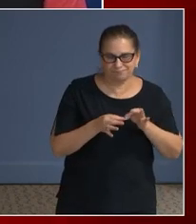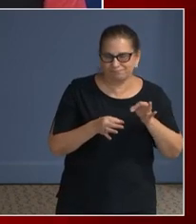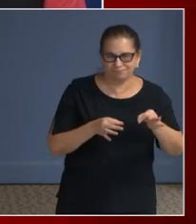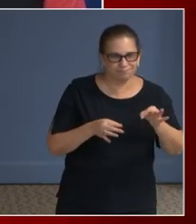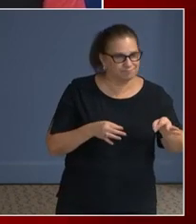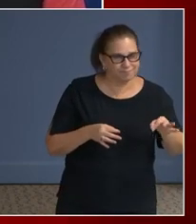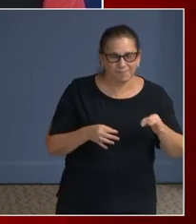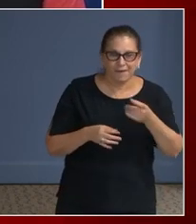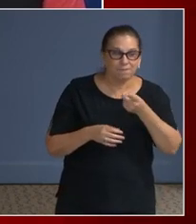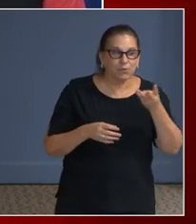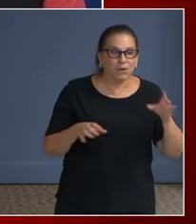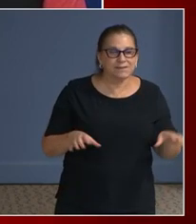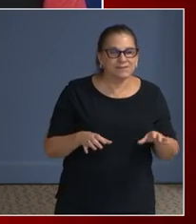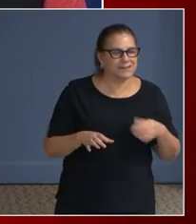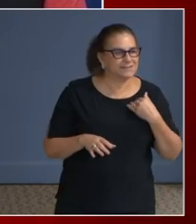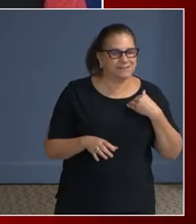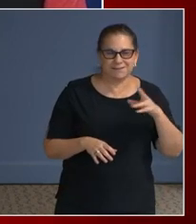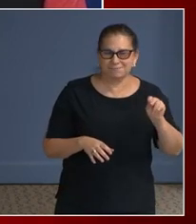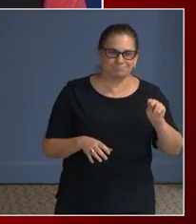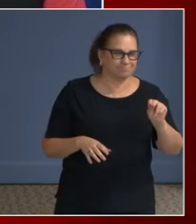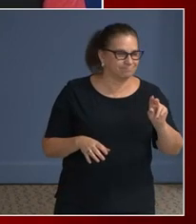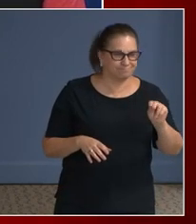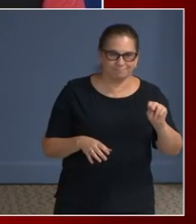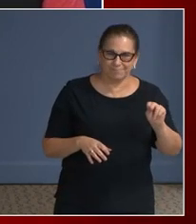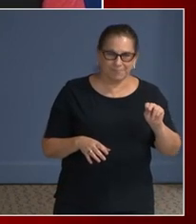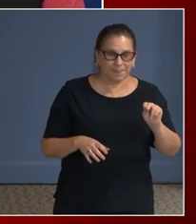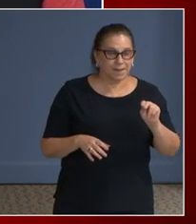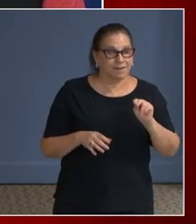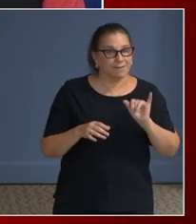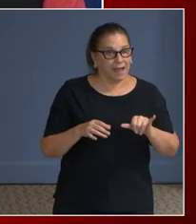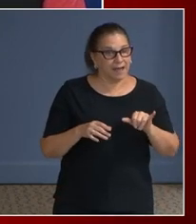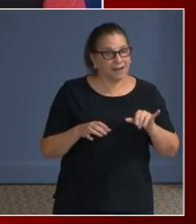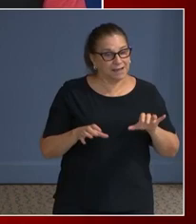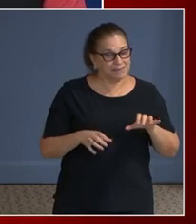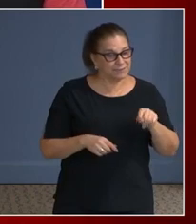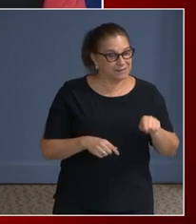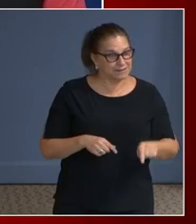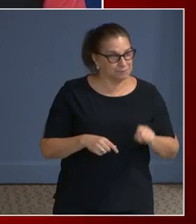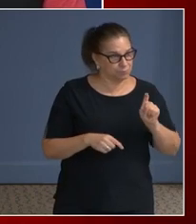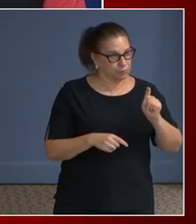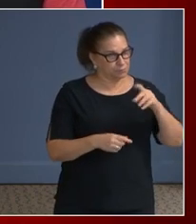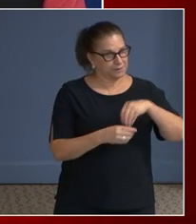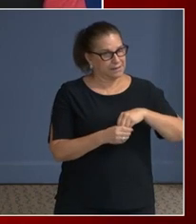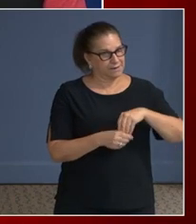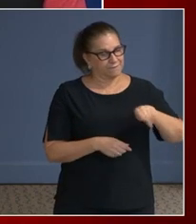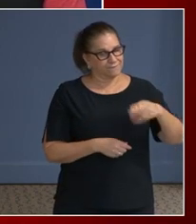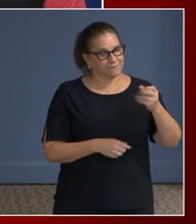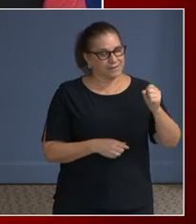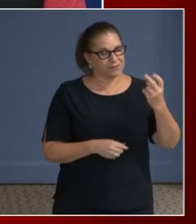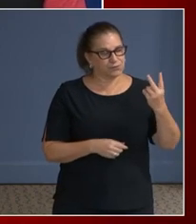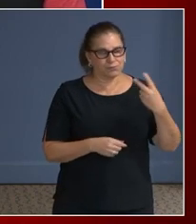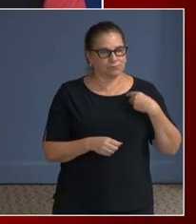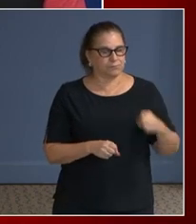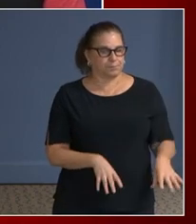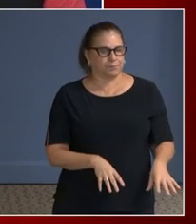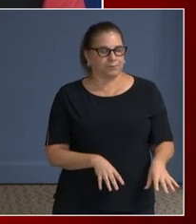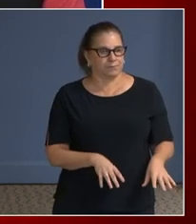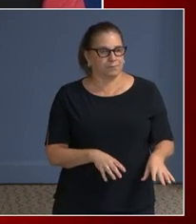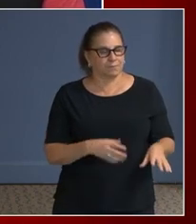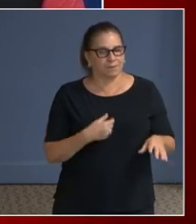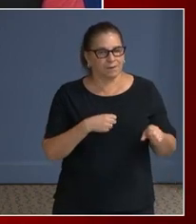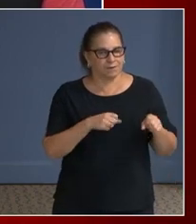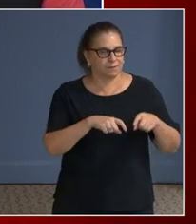activities that we delayed in phase two because our indicators weren't exactly where we wanted them to be. Phase